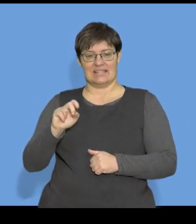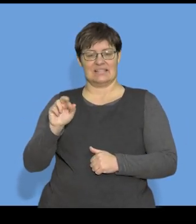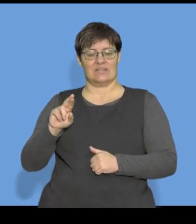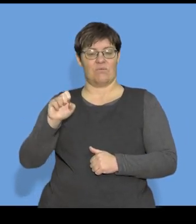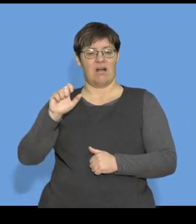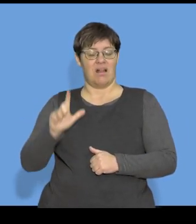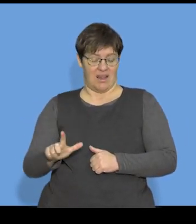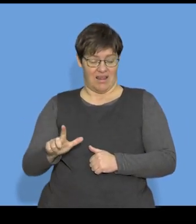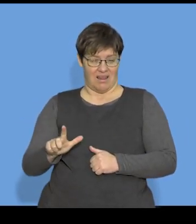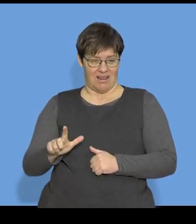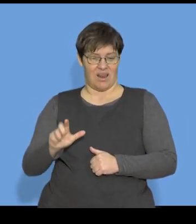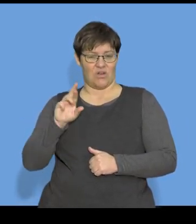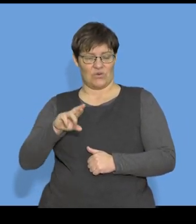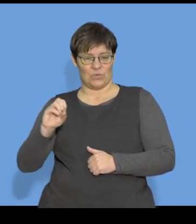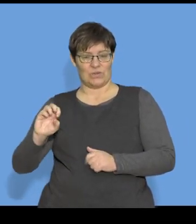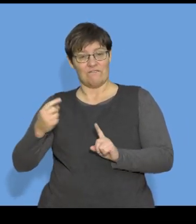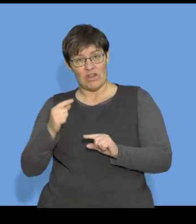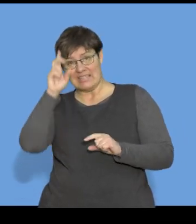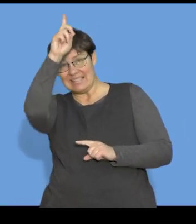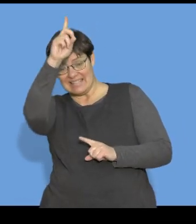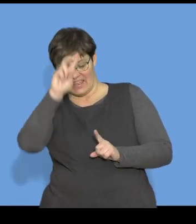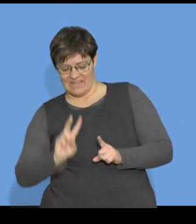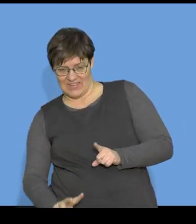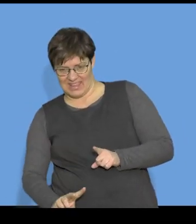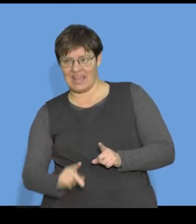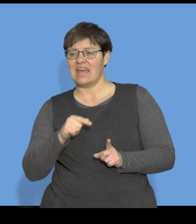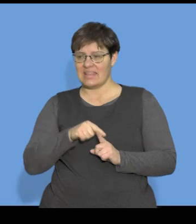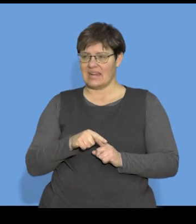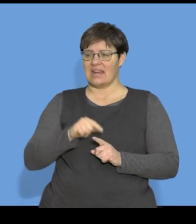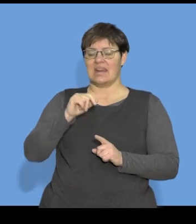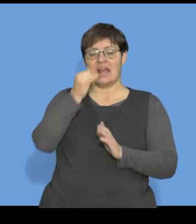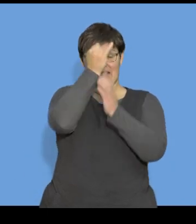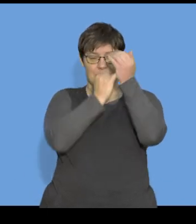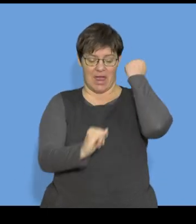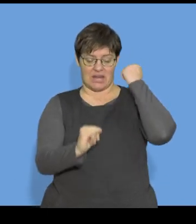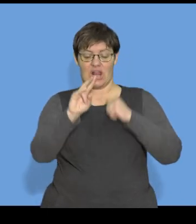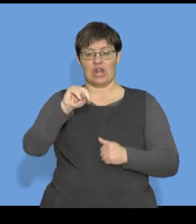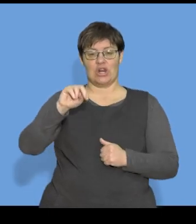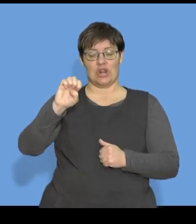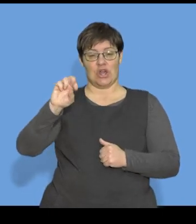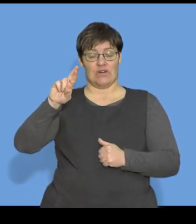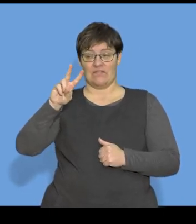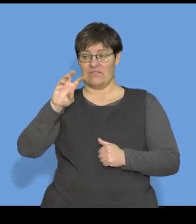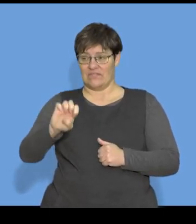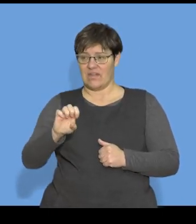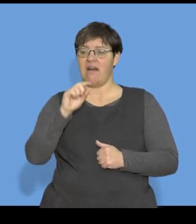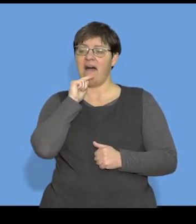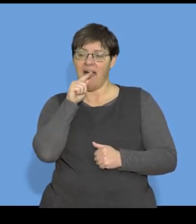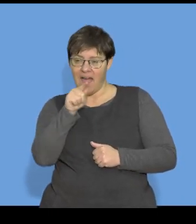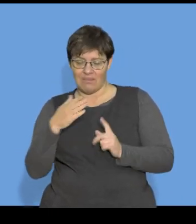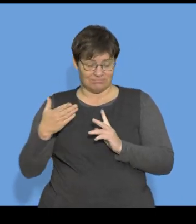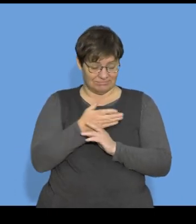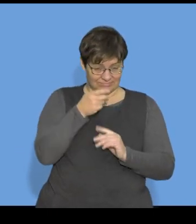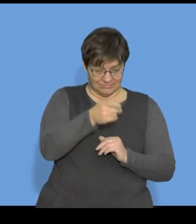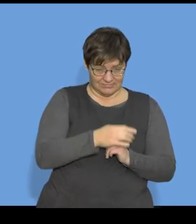V comes after D. Then we've got the spinal nerve that moves in here. Then we talk into